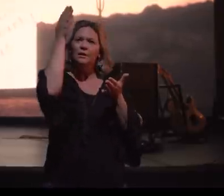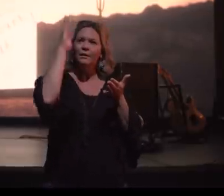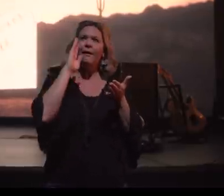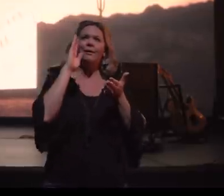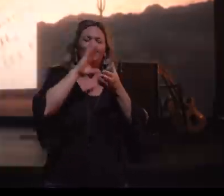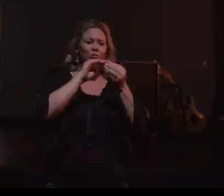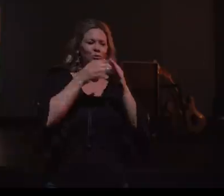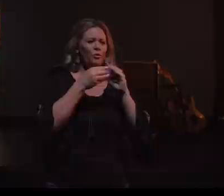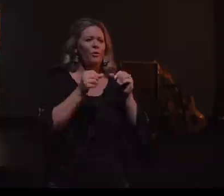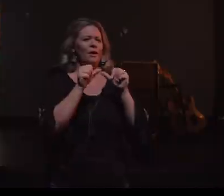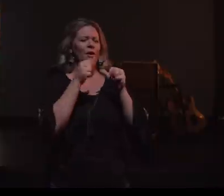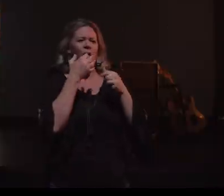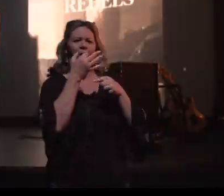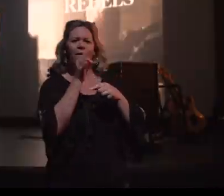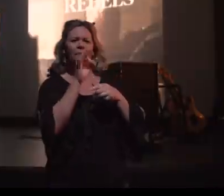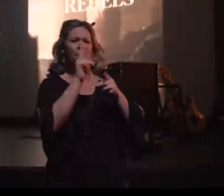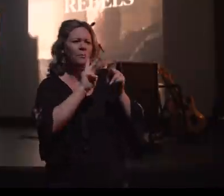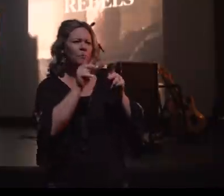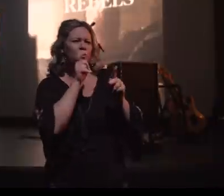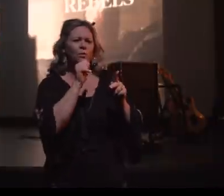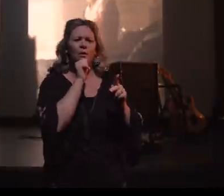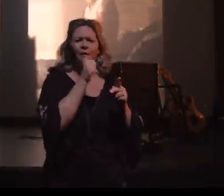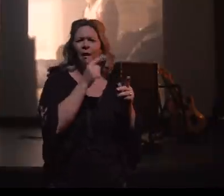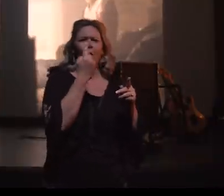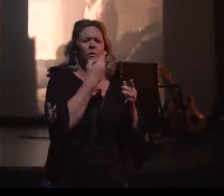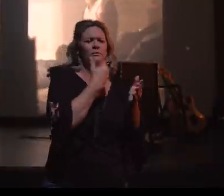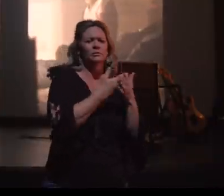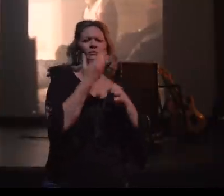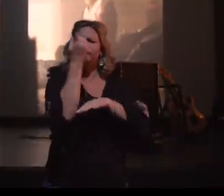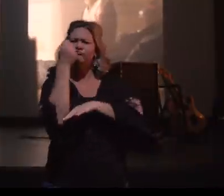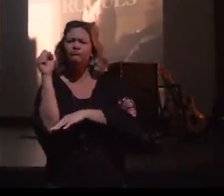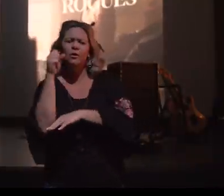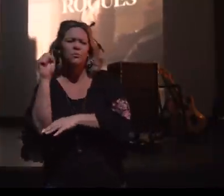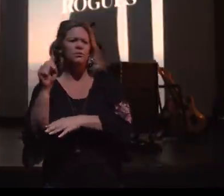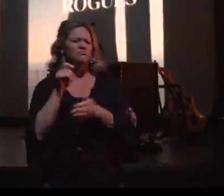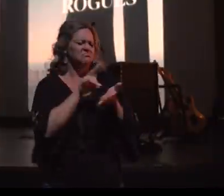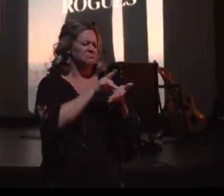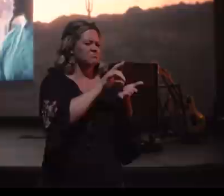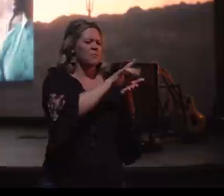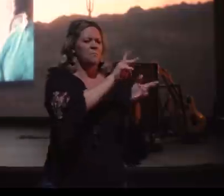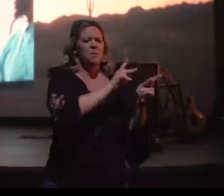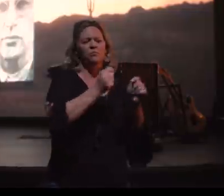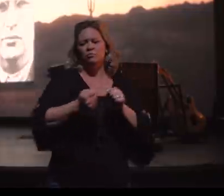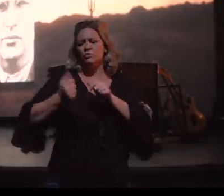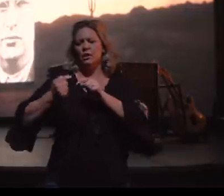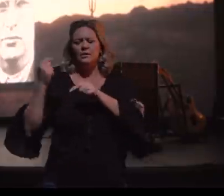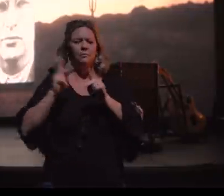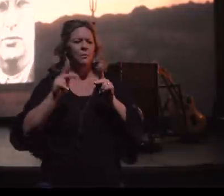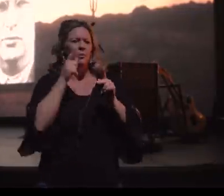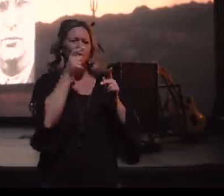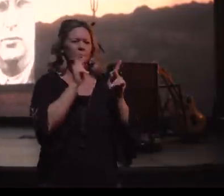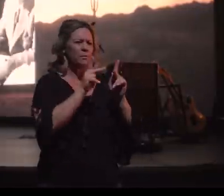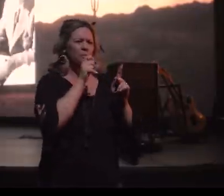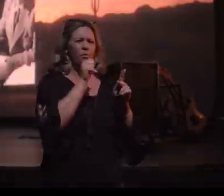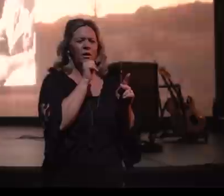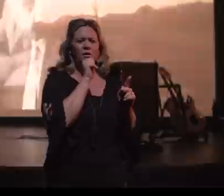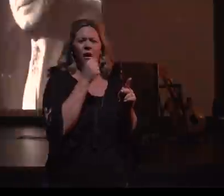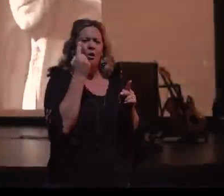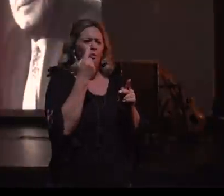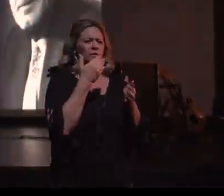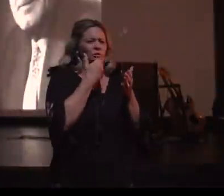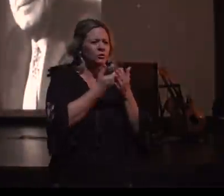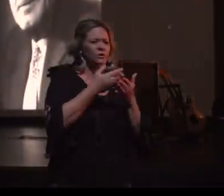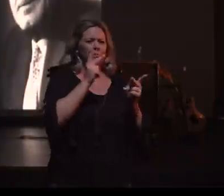ongoing story of outcasts and rebels, exiles and rogues. It's the underdogs and the rejects,